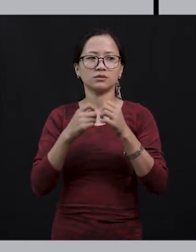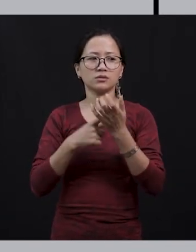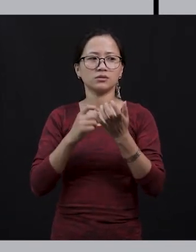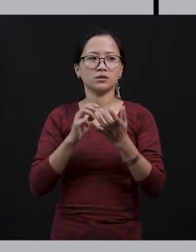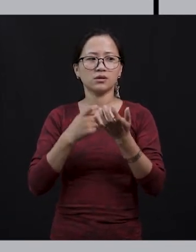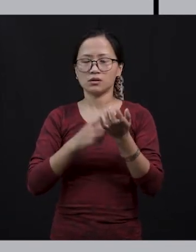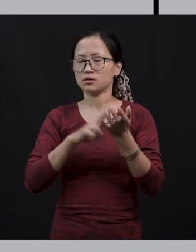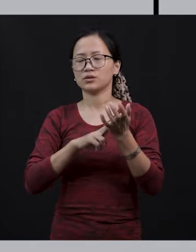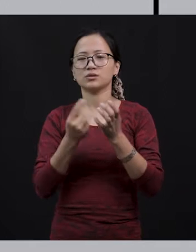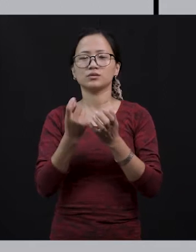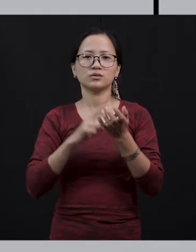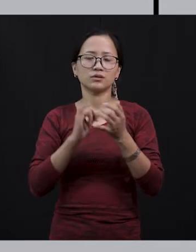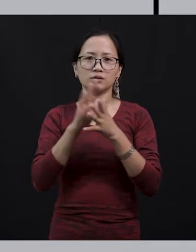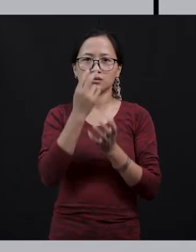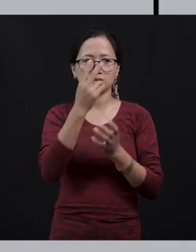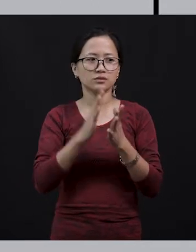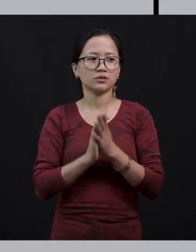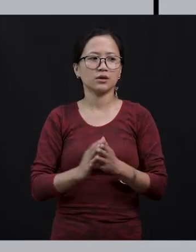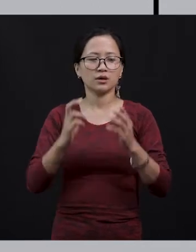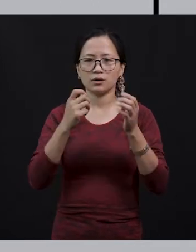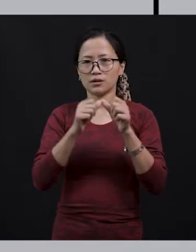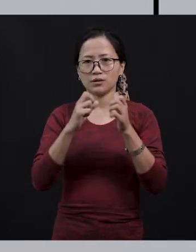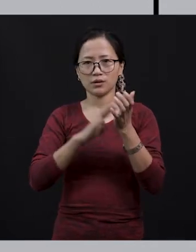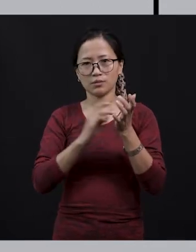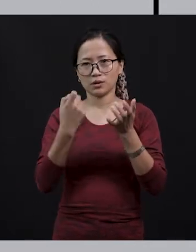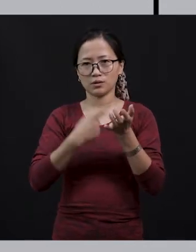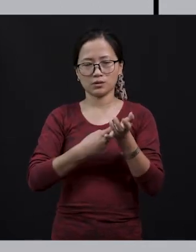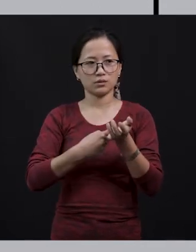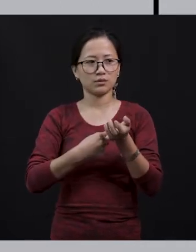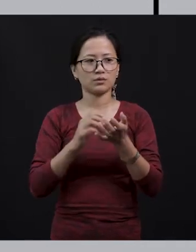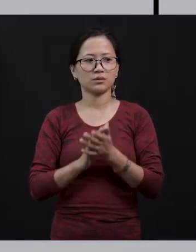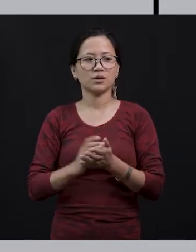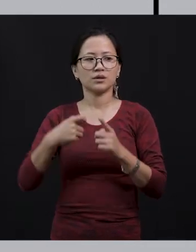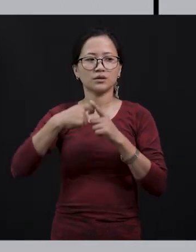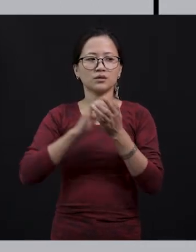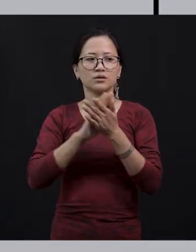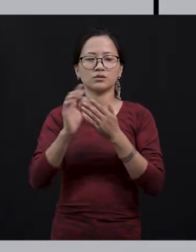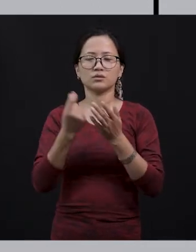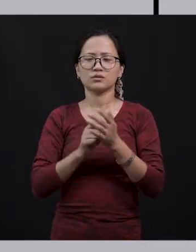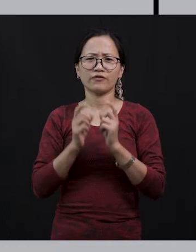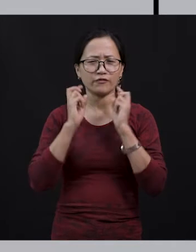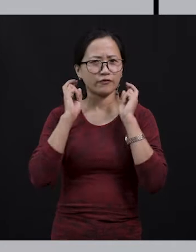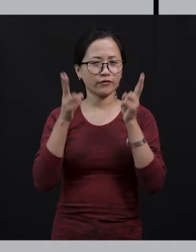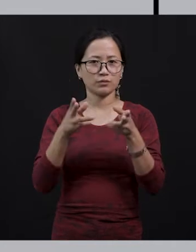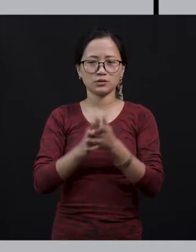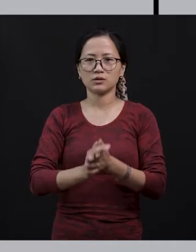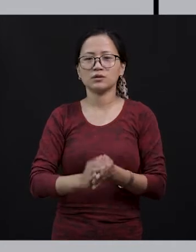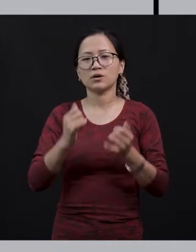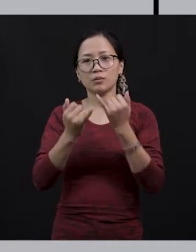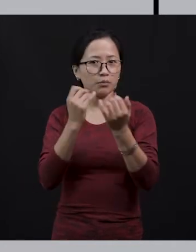Shah. Then there was Amir Khusro. Amir Khusro was a very, very famous poet also. He has